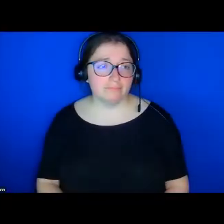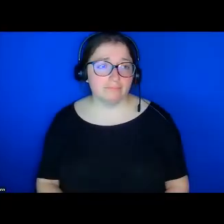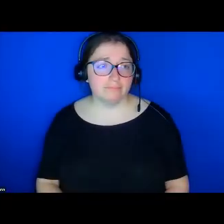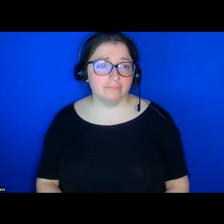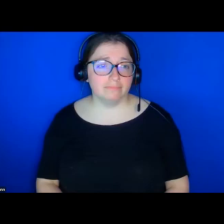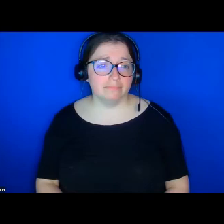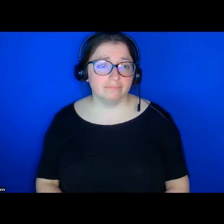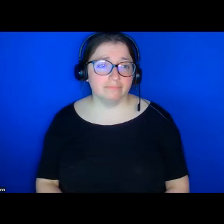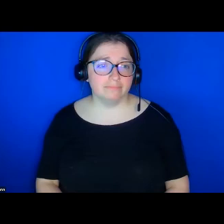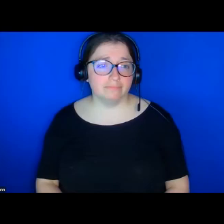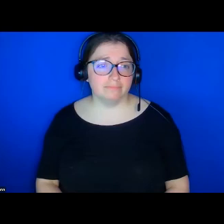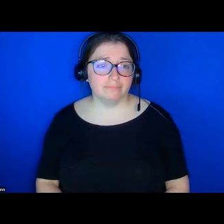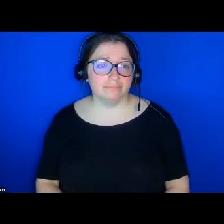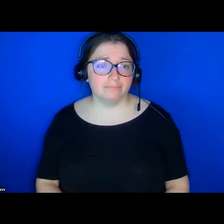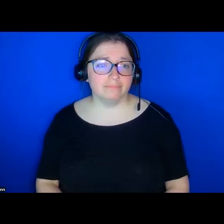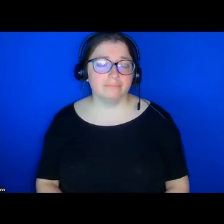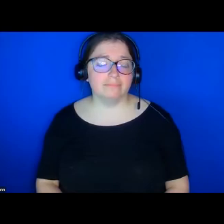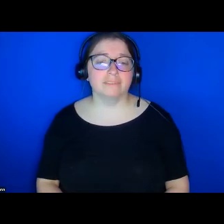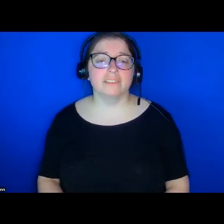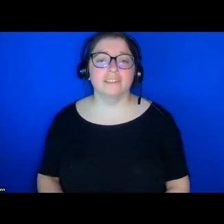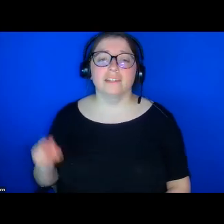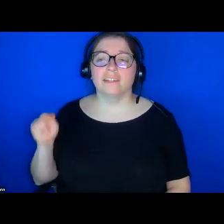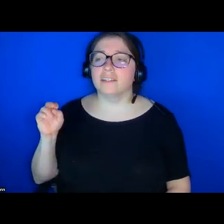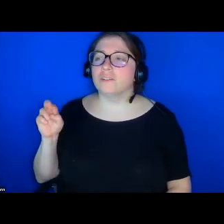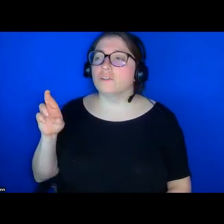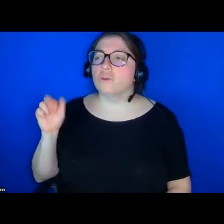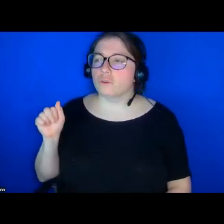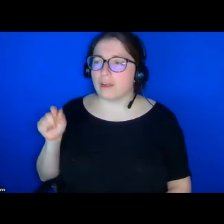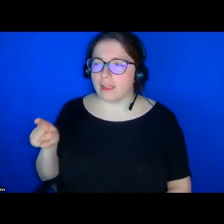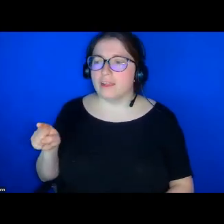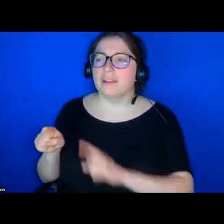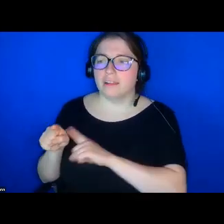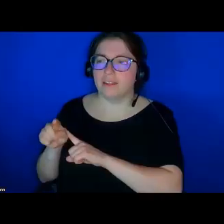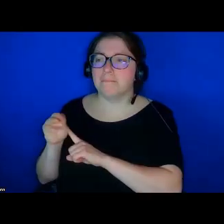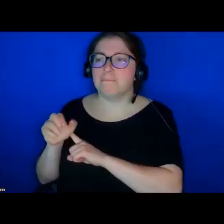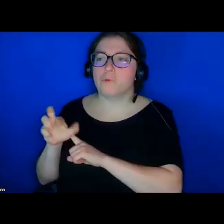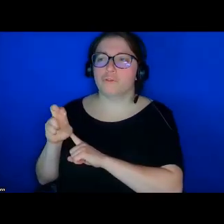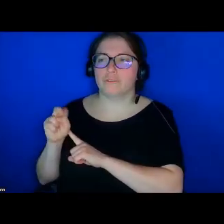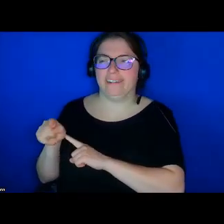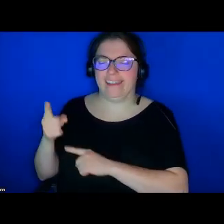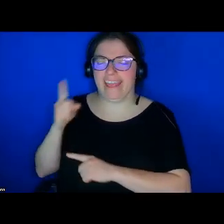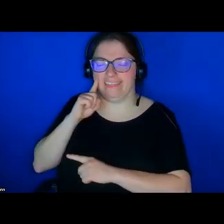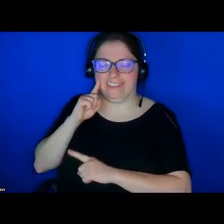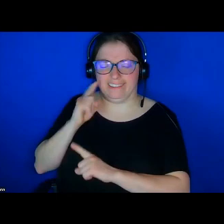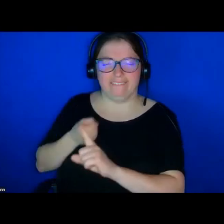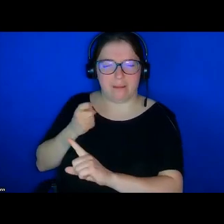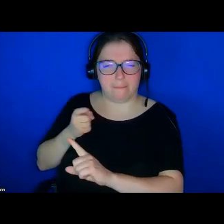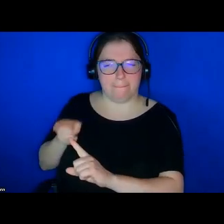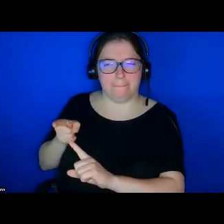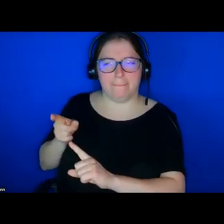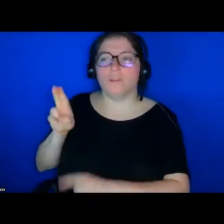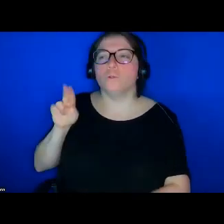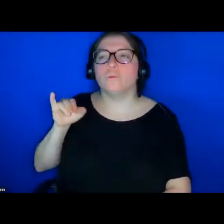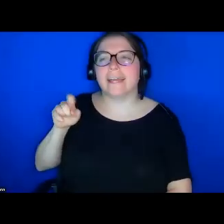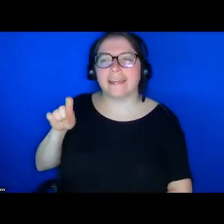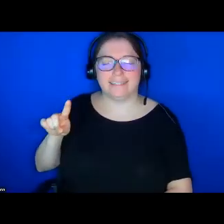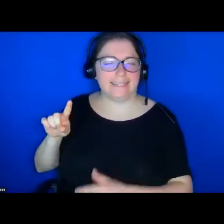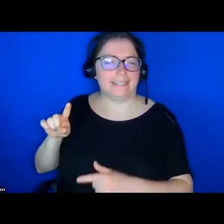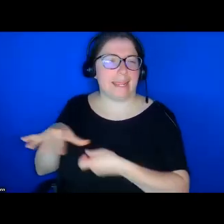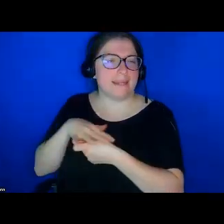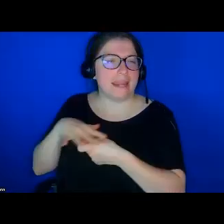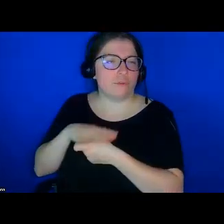i see uh nora nora moran i just would like to call out who i believe is from you neighbor united neighborhood houses